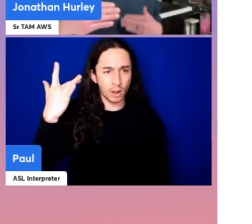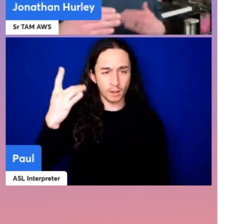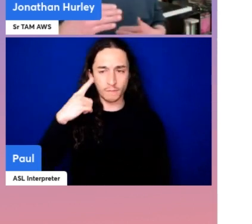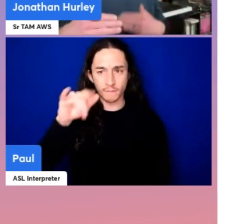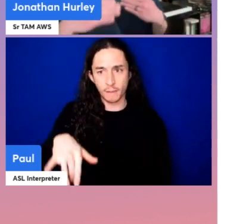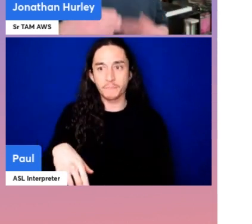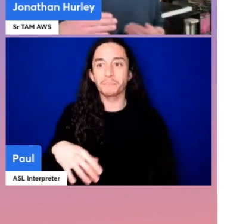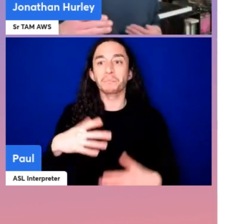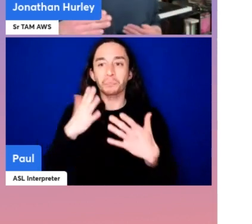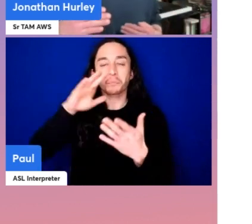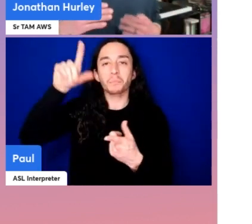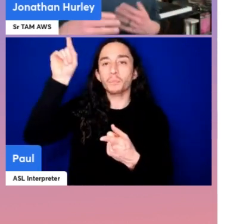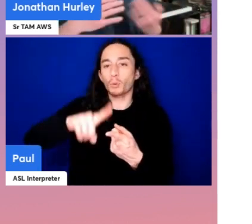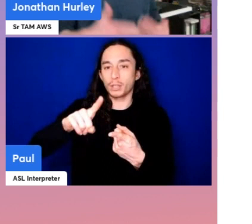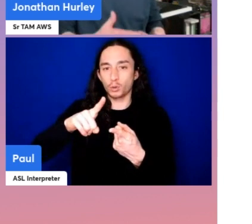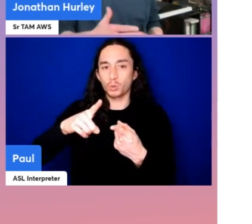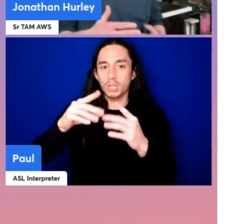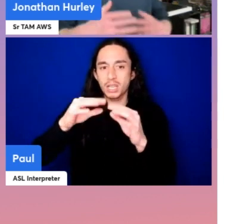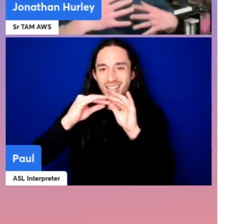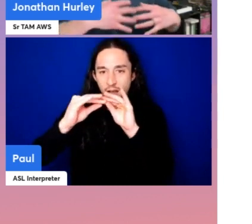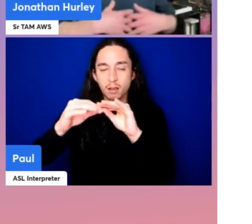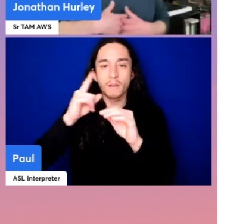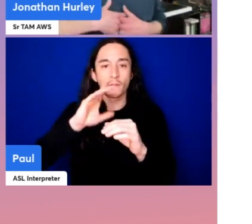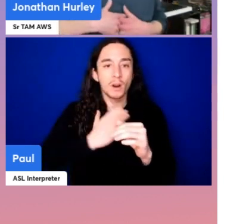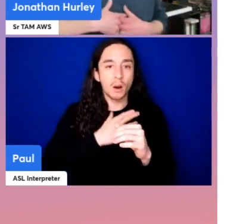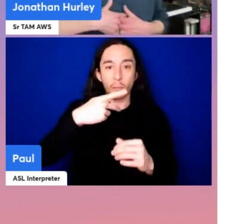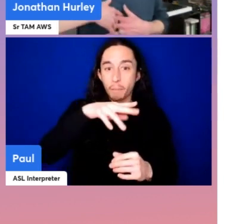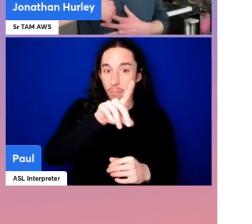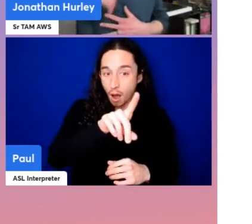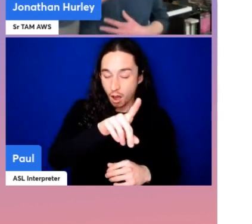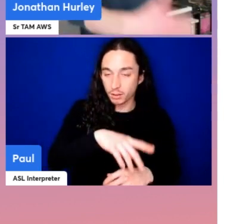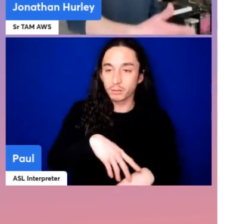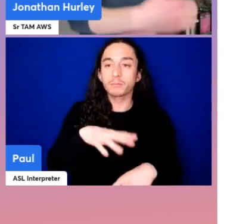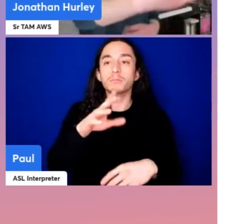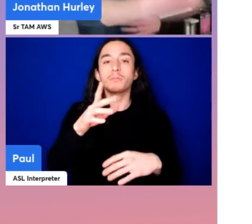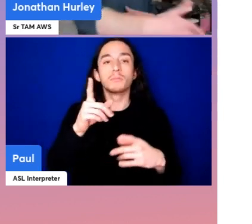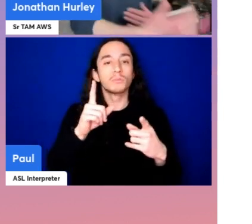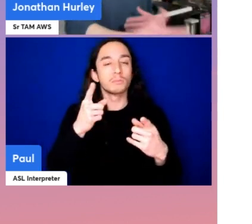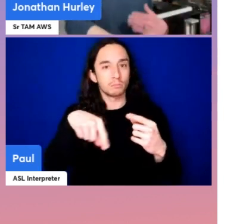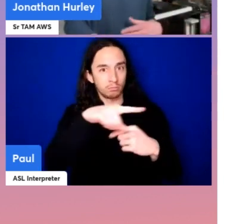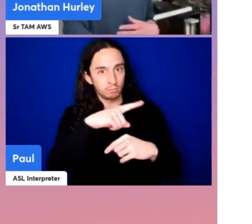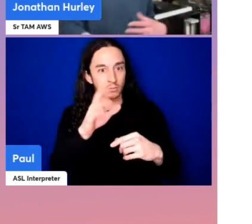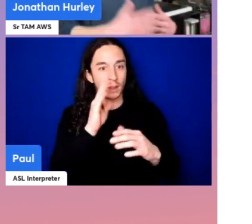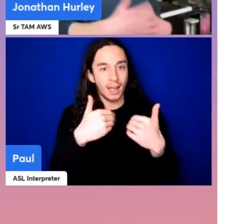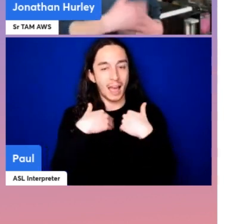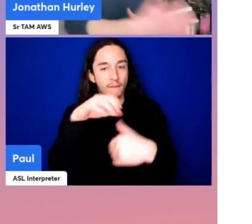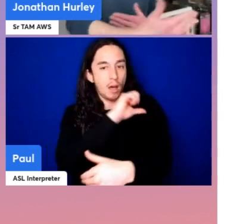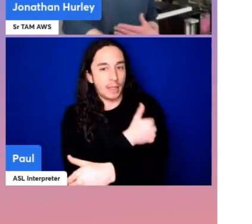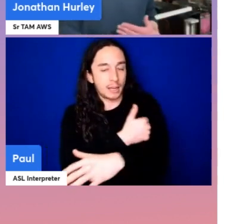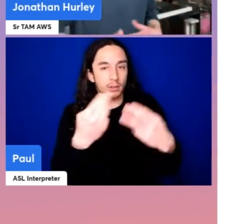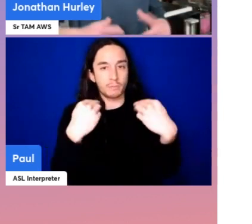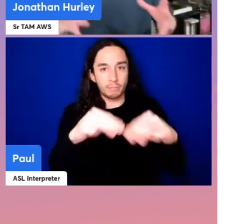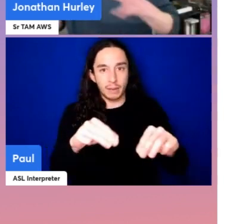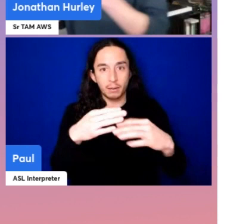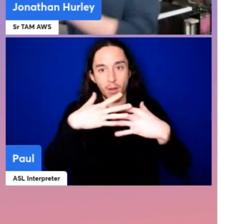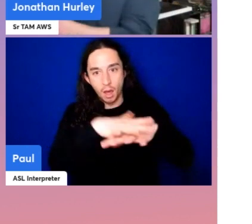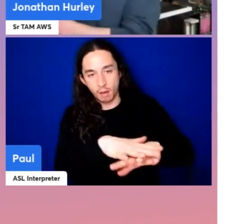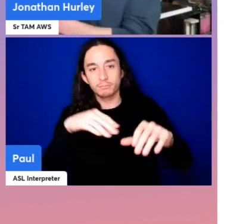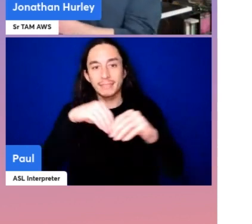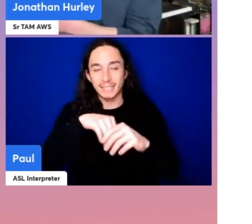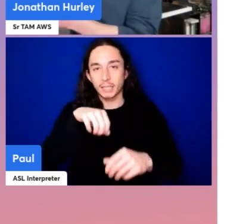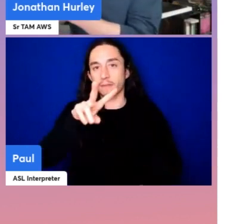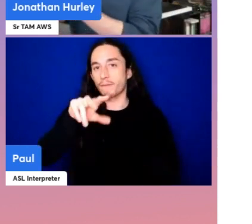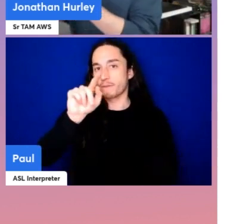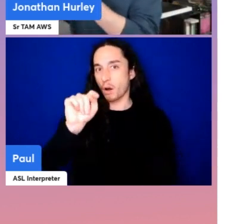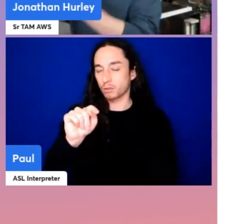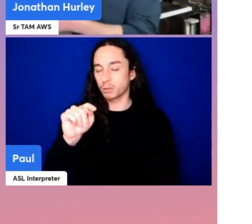that reduces the friction for our pods to have an authentication mechanism into Vault. Just like